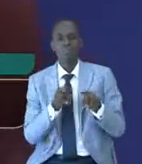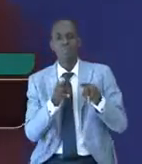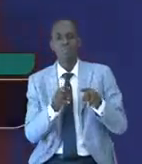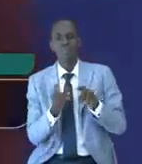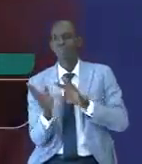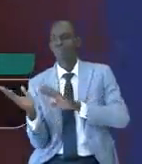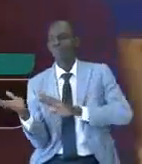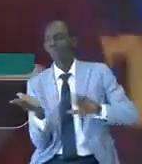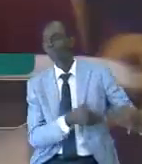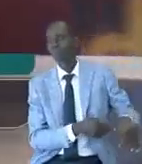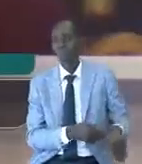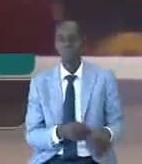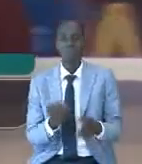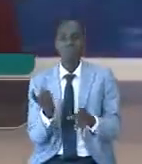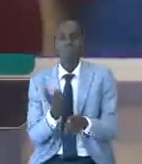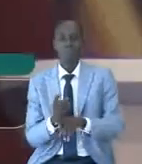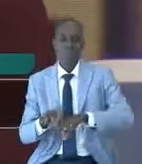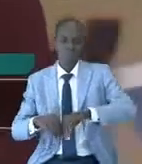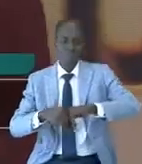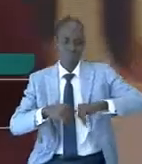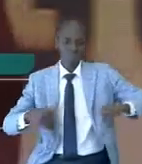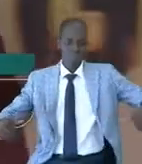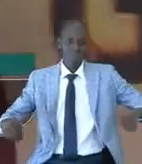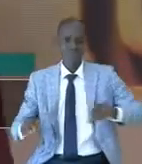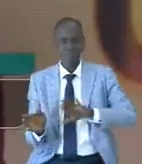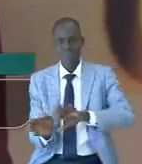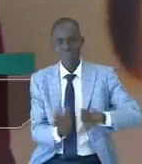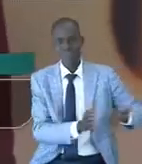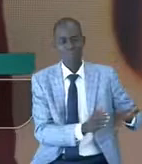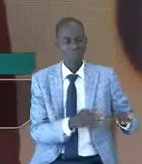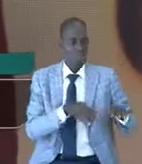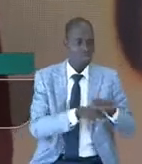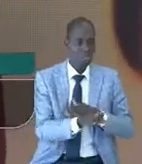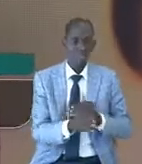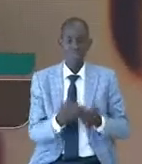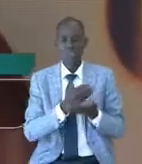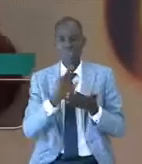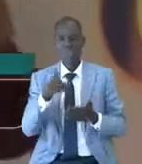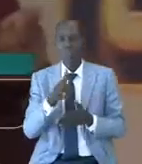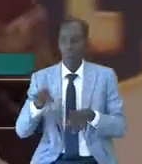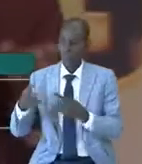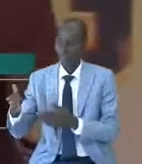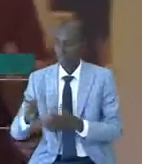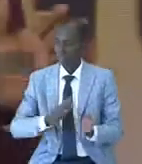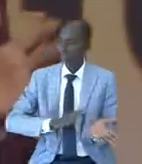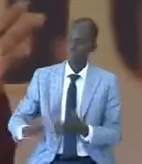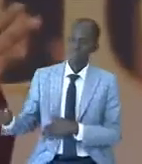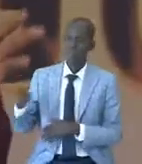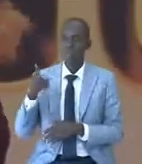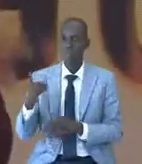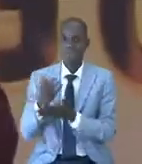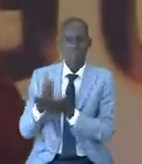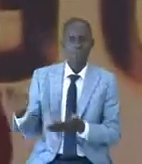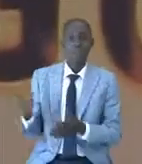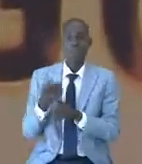rejected. Enter this place, rejected. Enter that place, rejected. A change is coming from